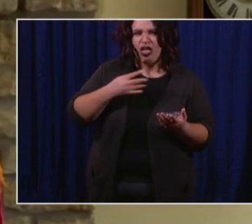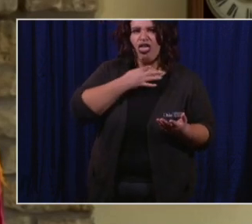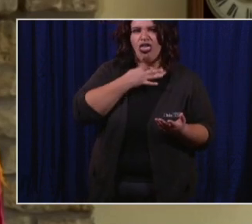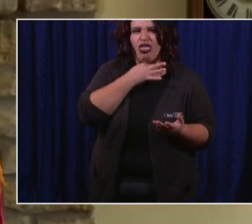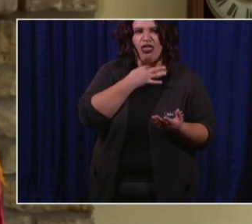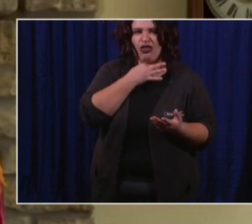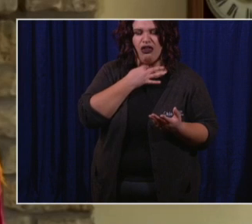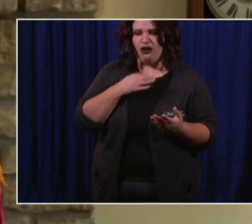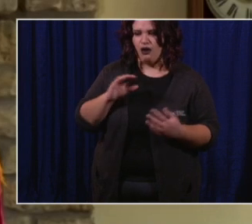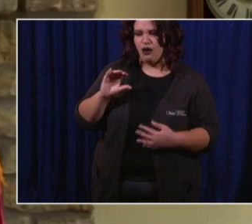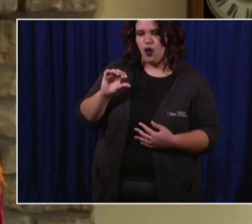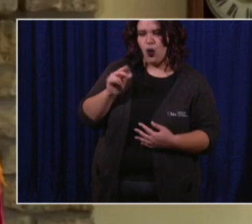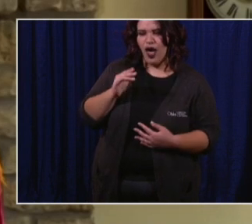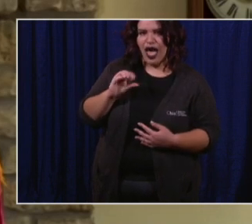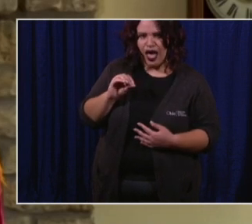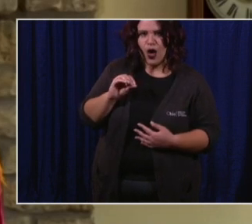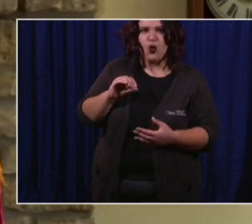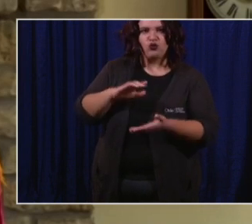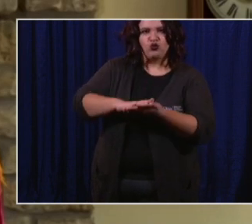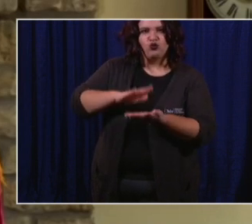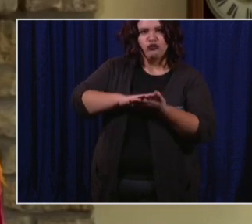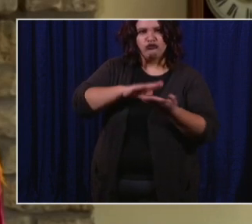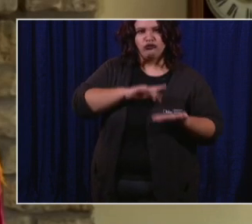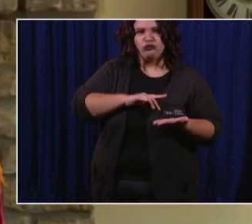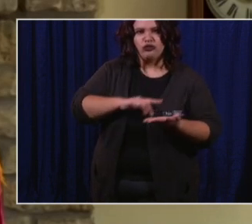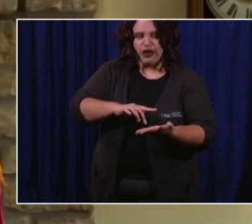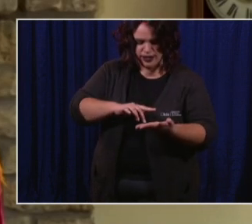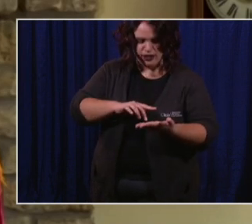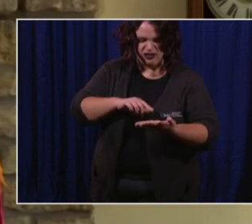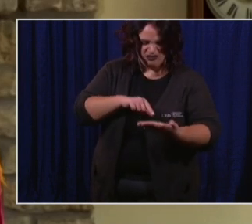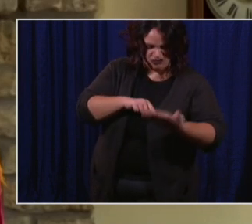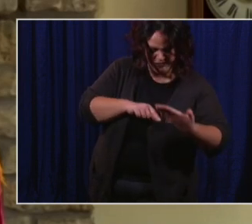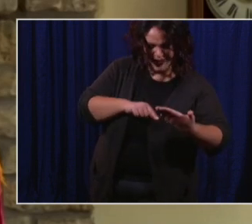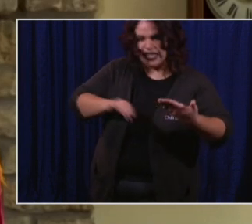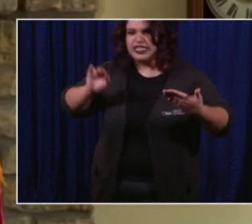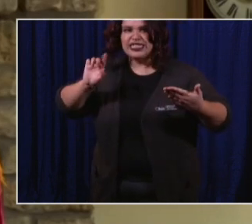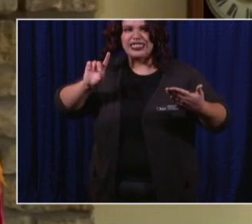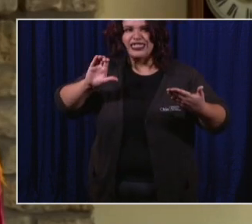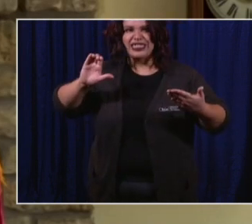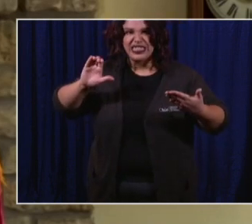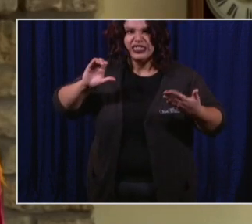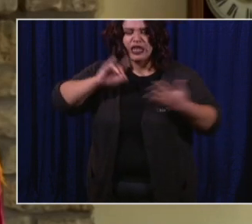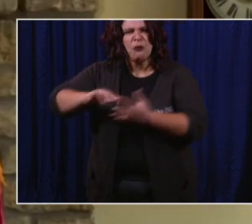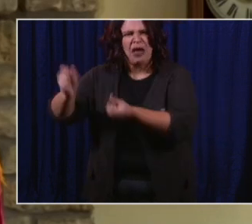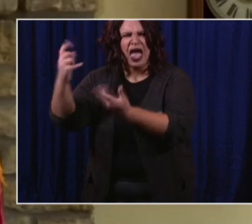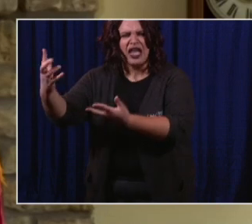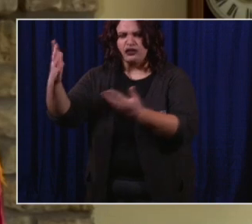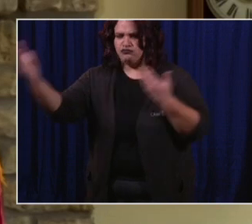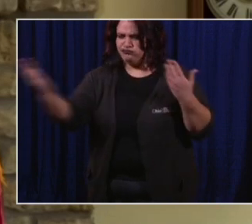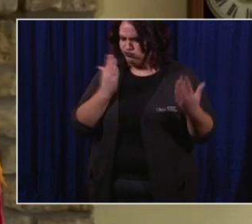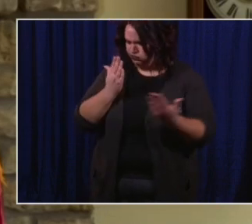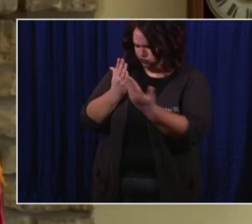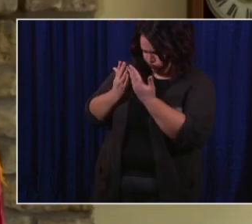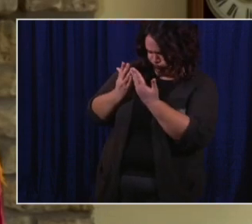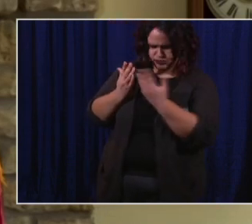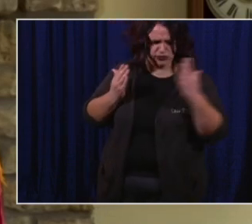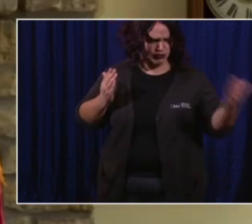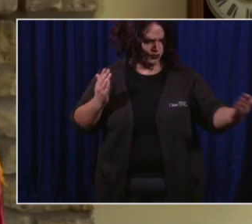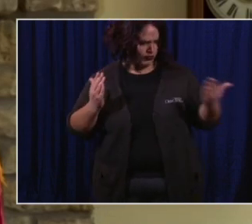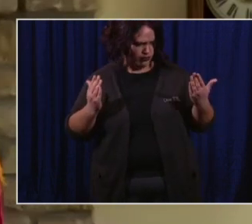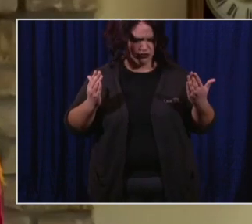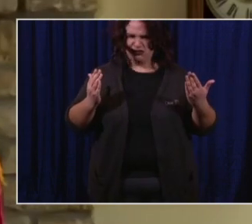study would show something different than what the various CDC studies have shown. Is this just to